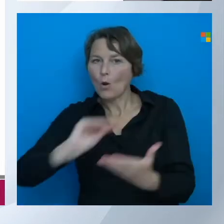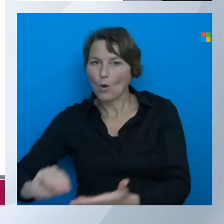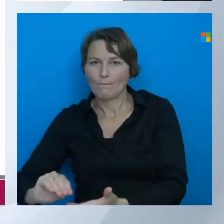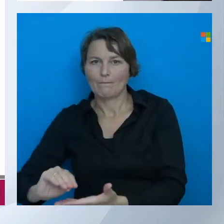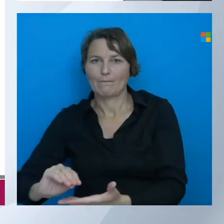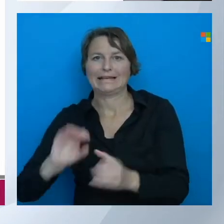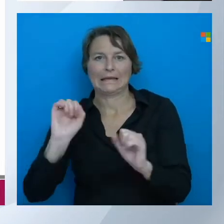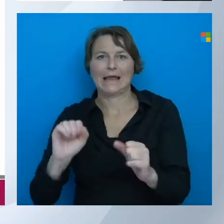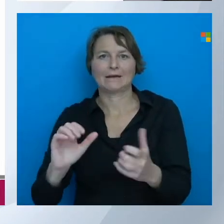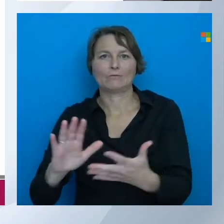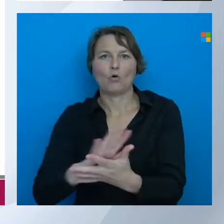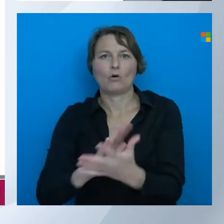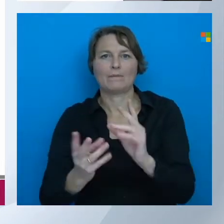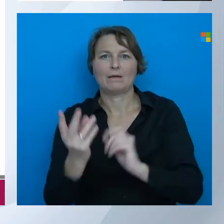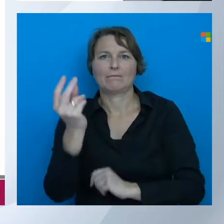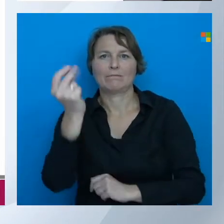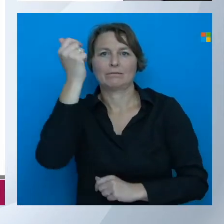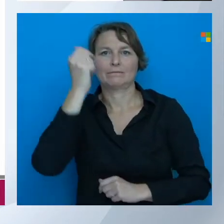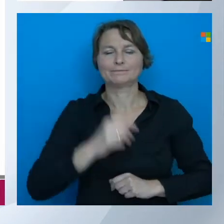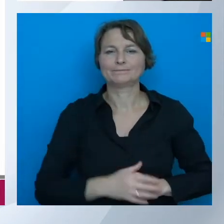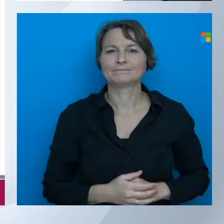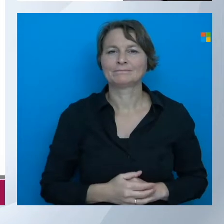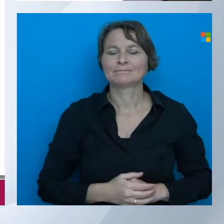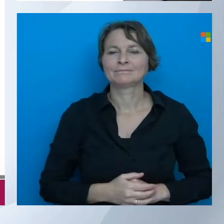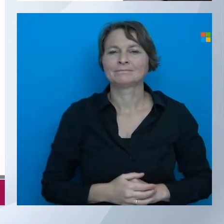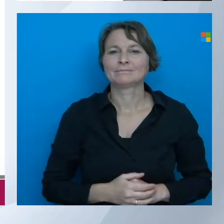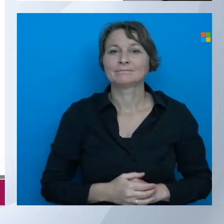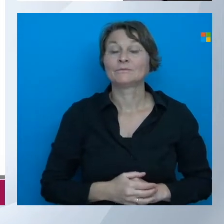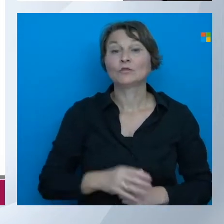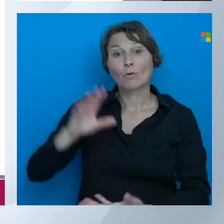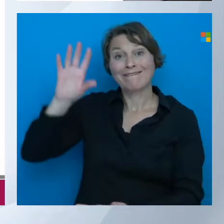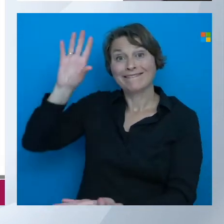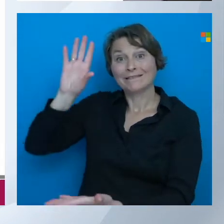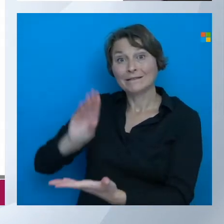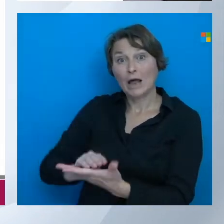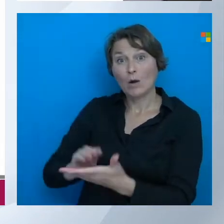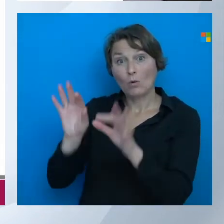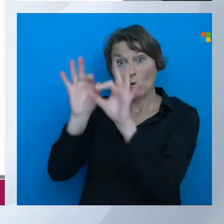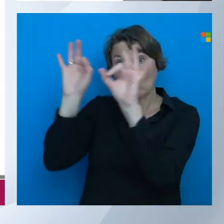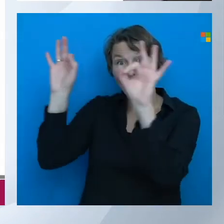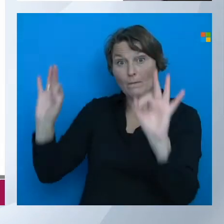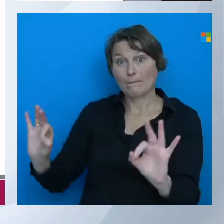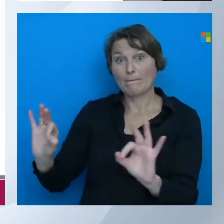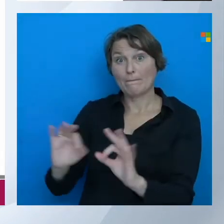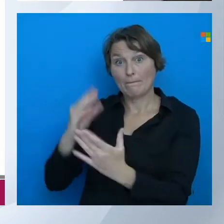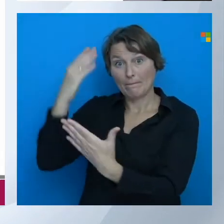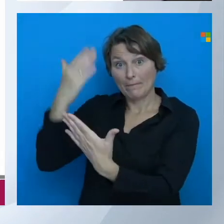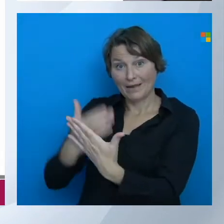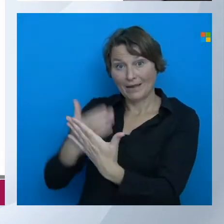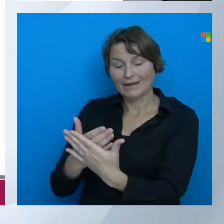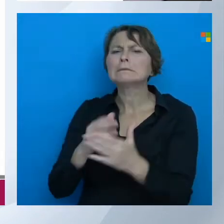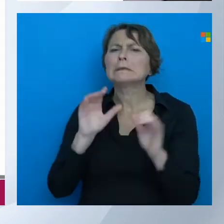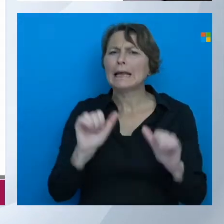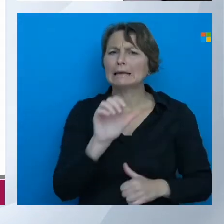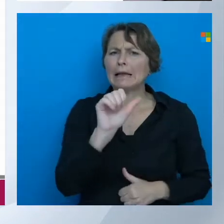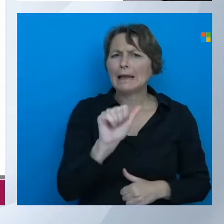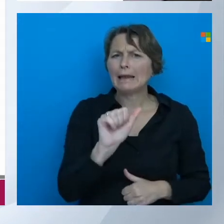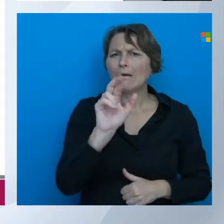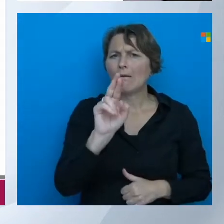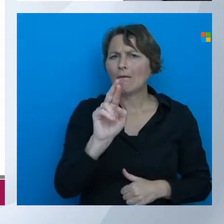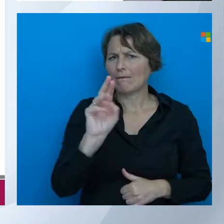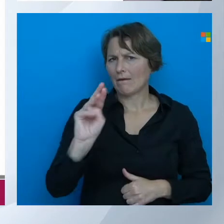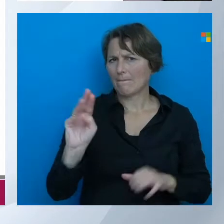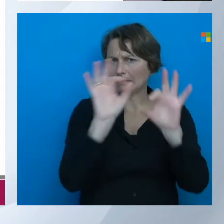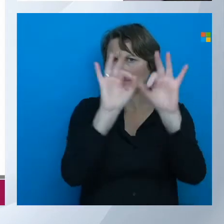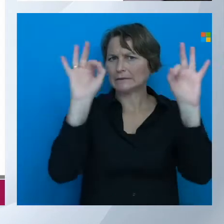you to a download page that not only allows you to download the ARM template itself, but also a